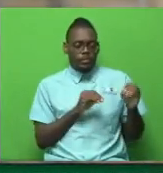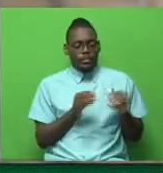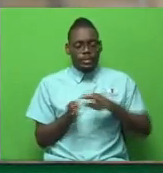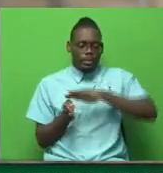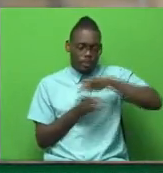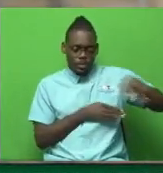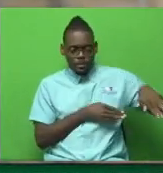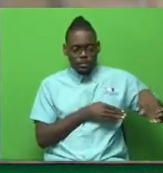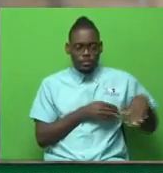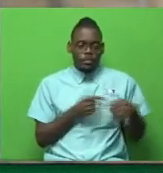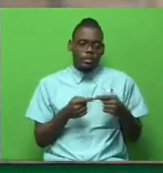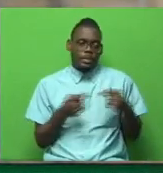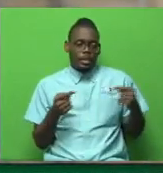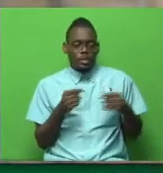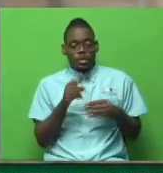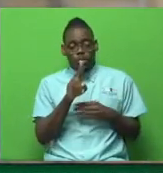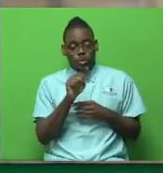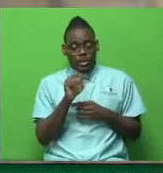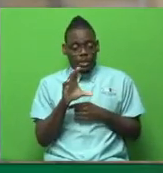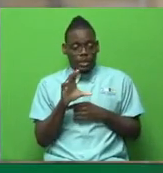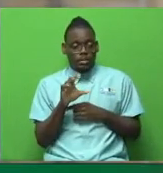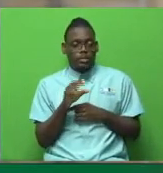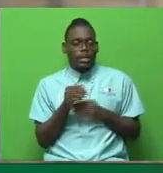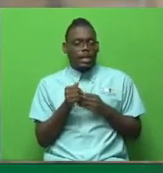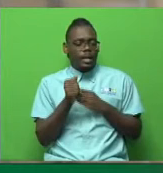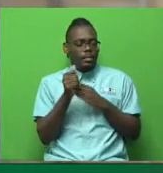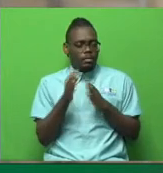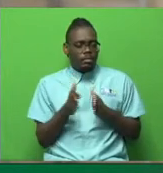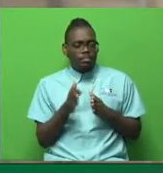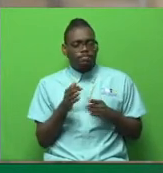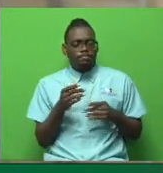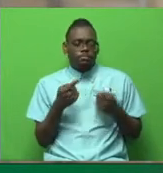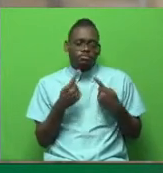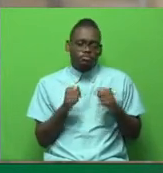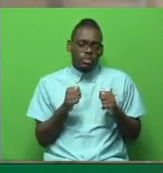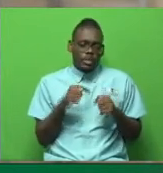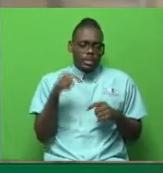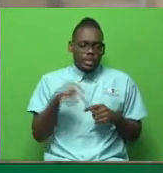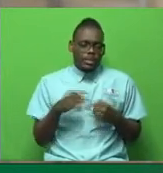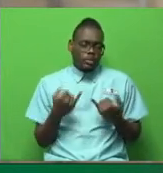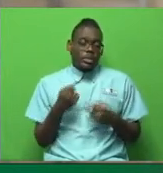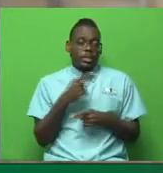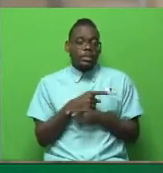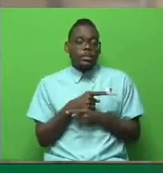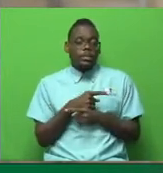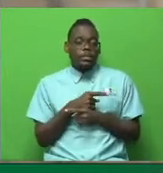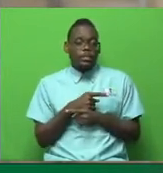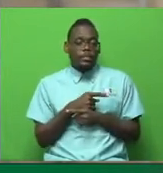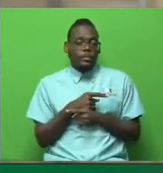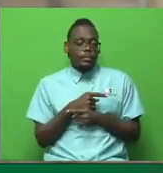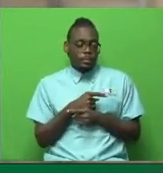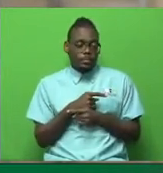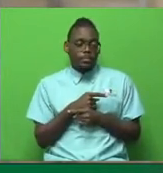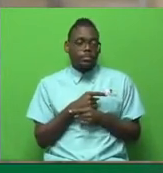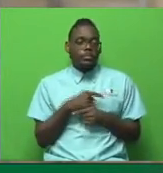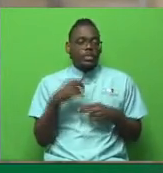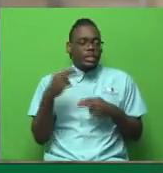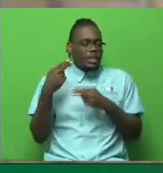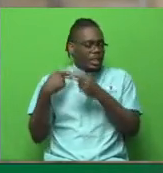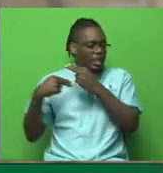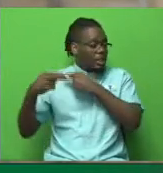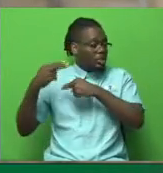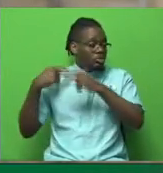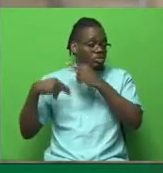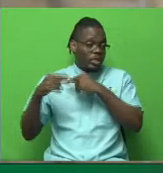member attempted desperately today to rewrite history in terms of our